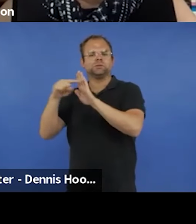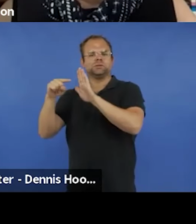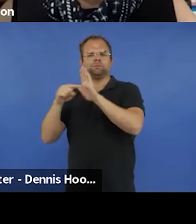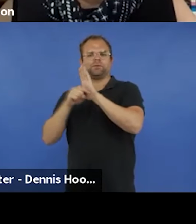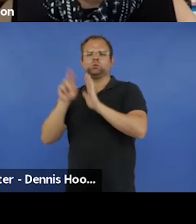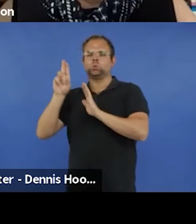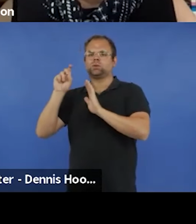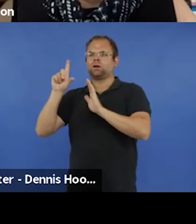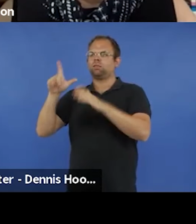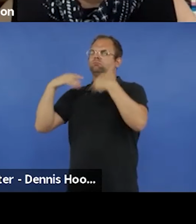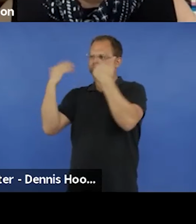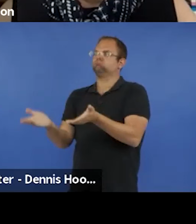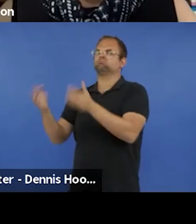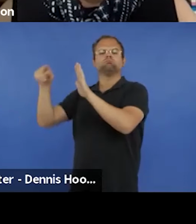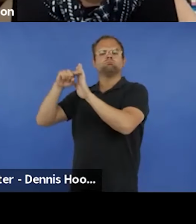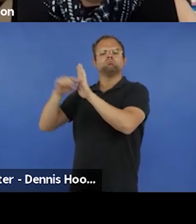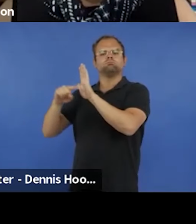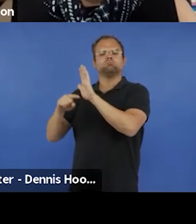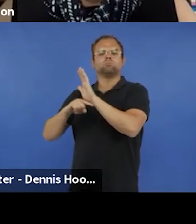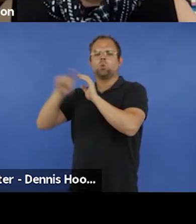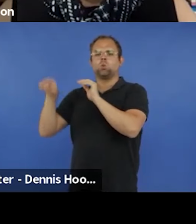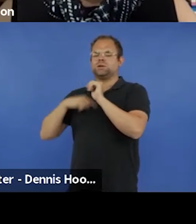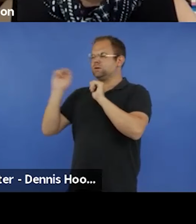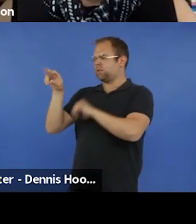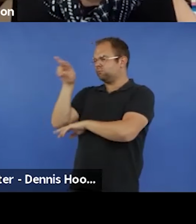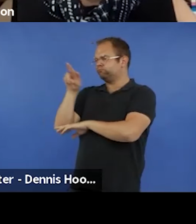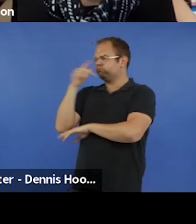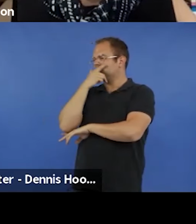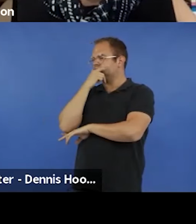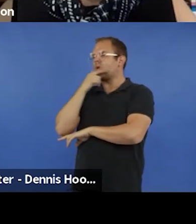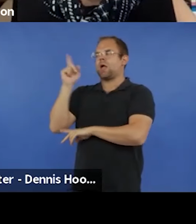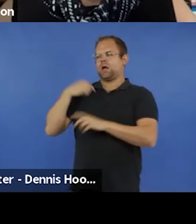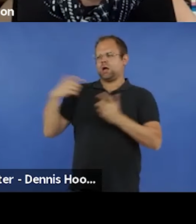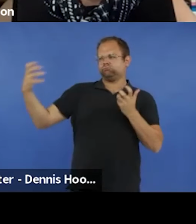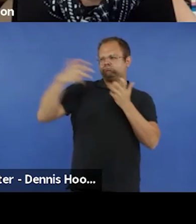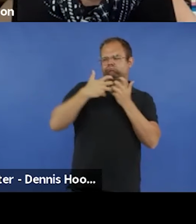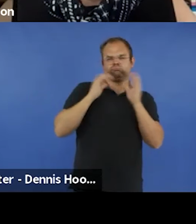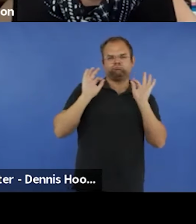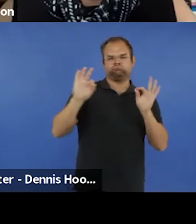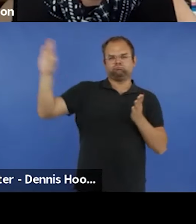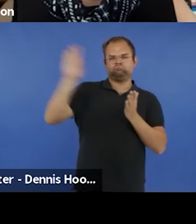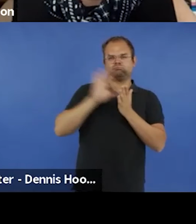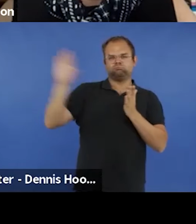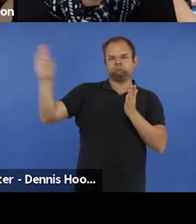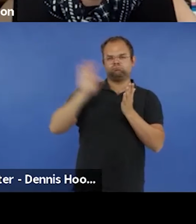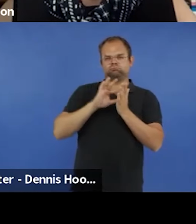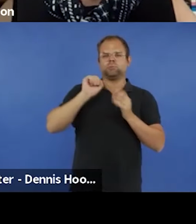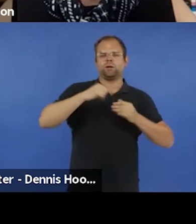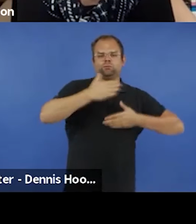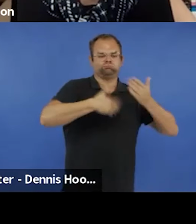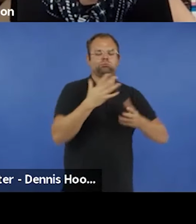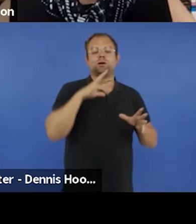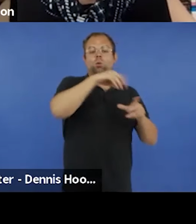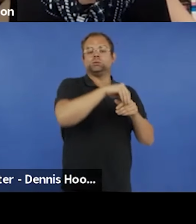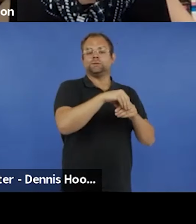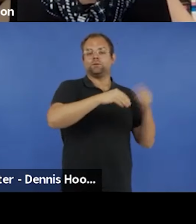inclusive environment that we want to create. So, excellent. Yeah, thank you. Excellent. Thank you so much. So something